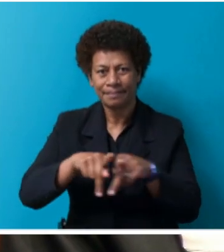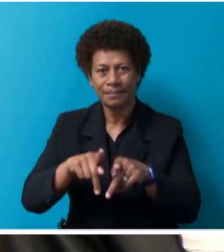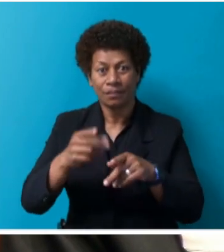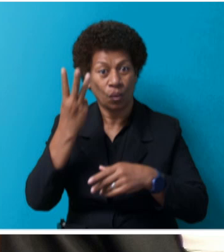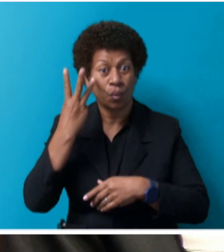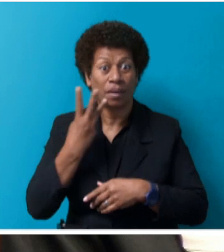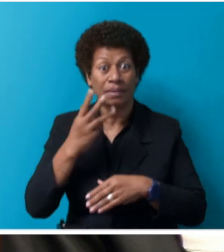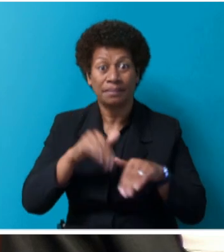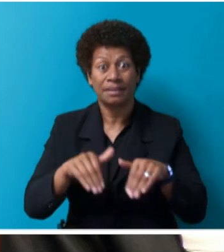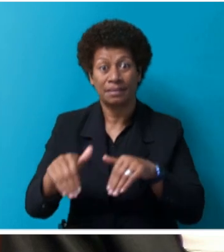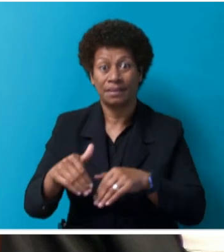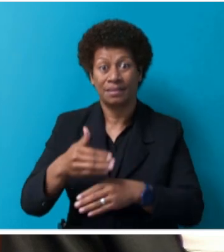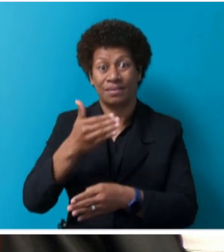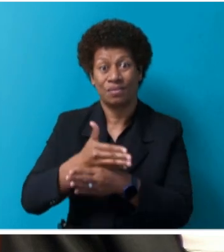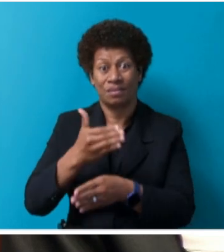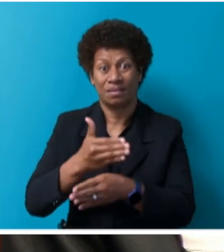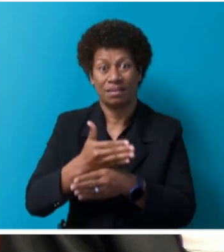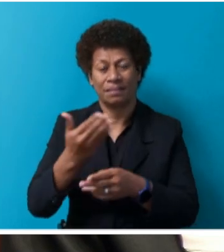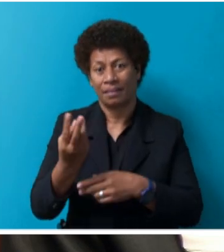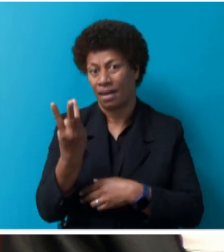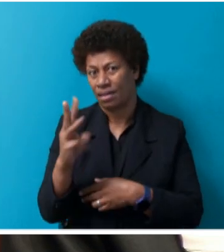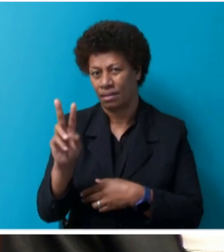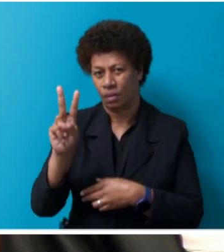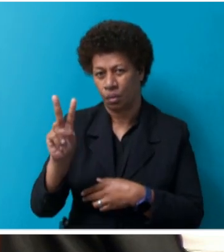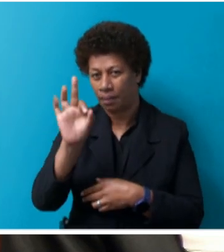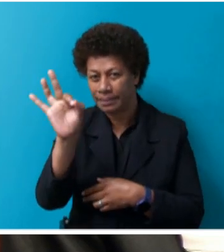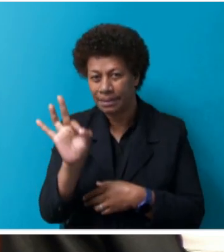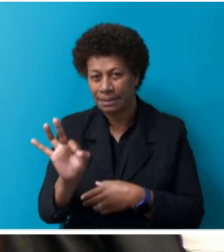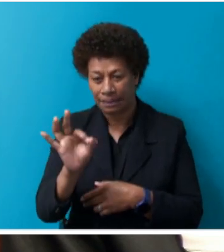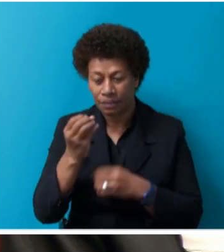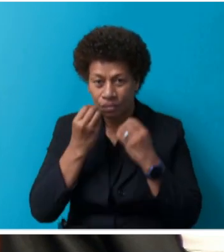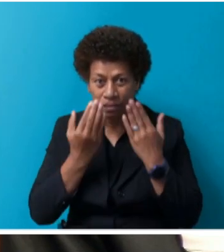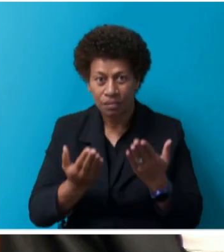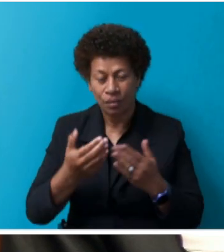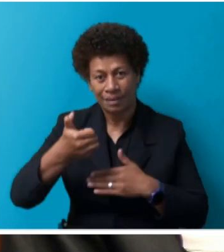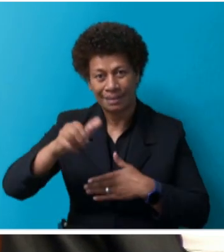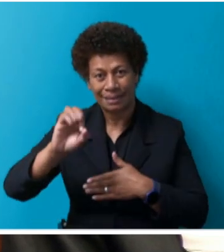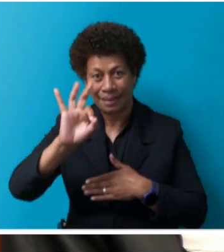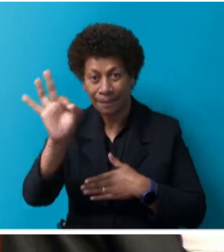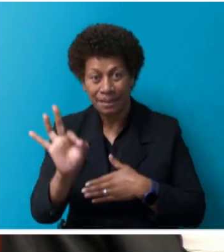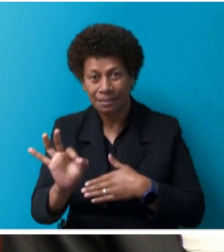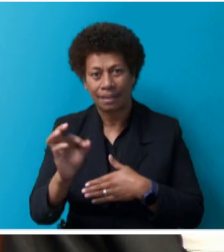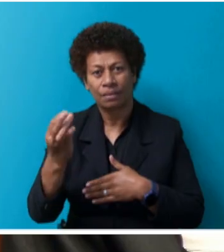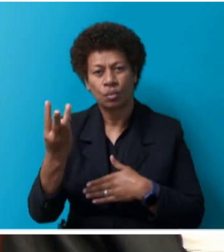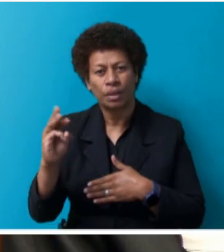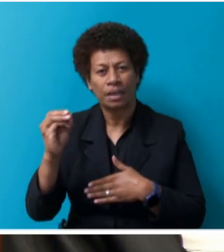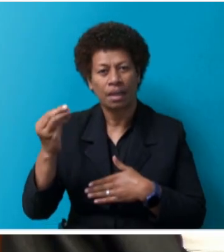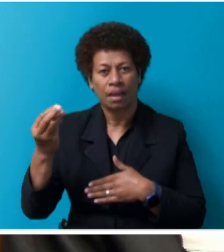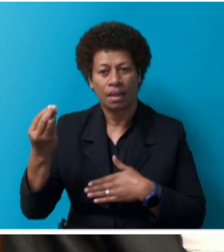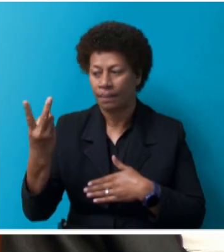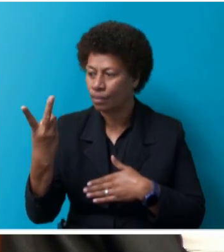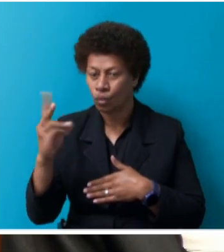participation in the labor force, which stands at 32%, is projected to reach 60% by 2030. Similarly,